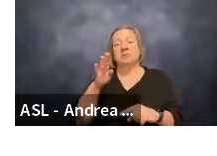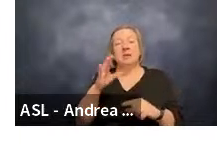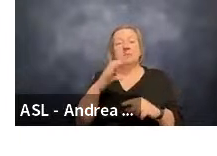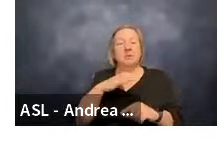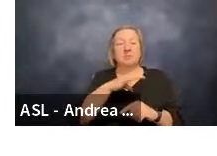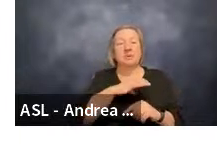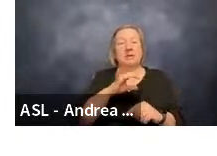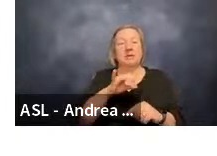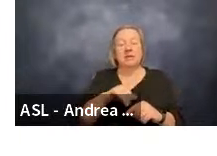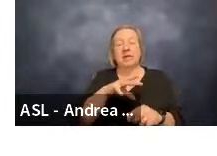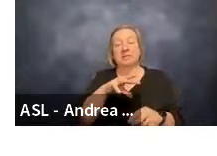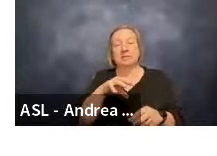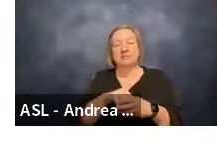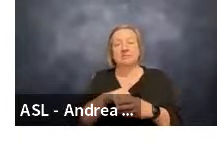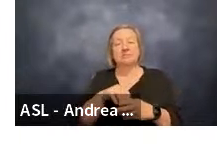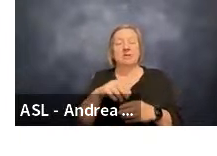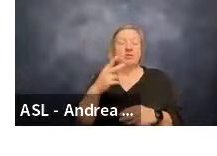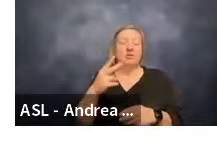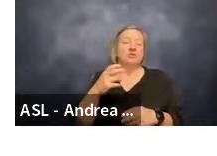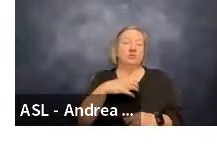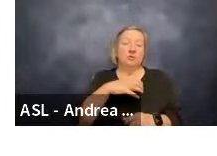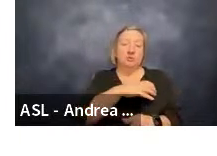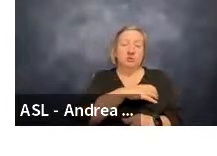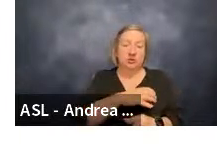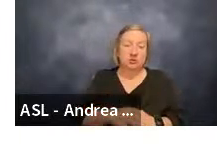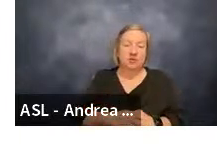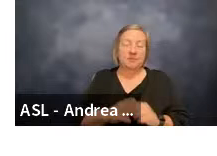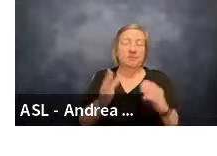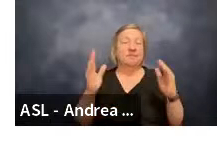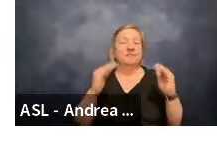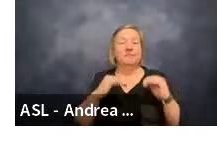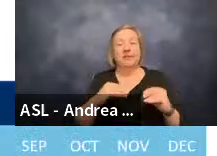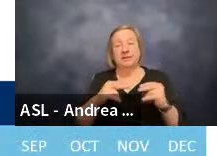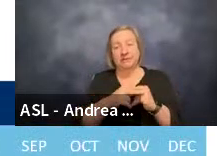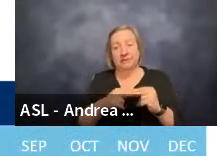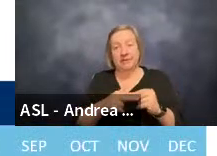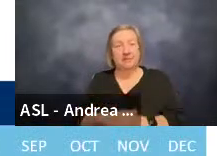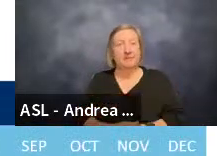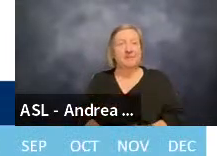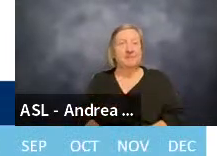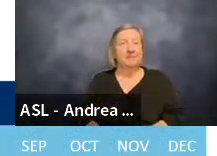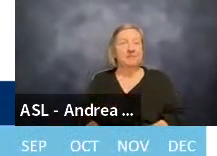that has been impaneled by the 2 commissions. Next slide, please.